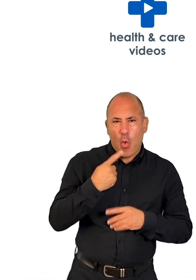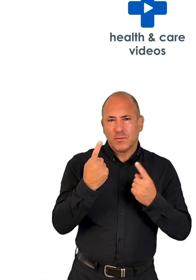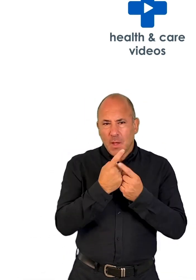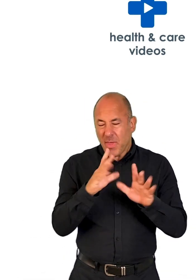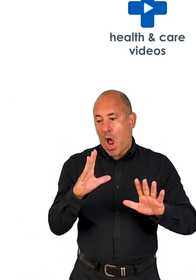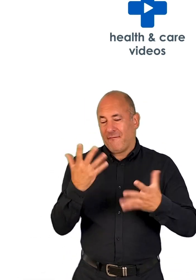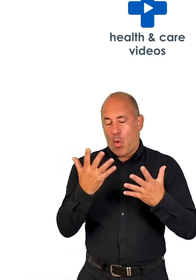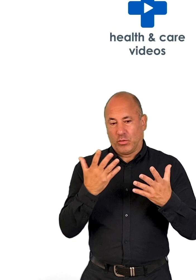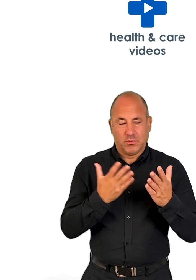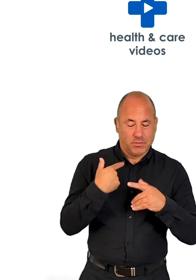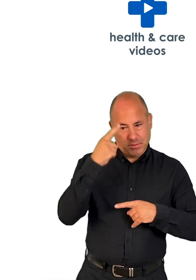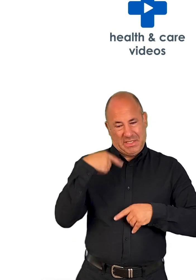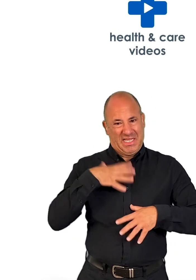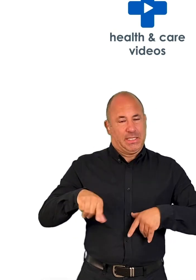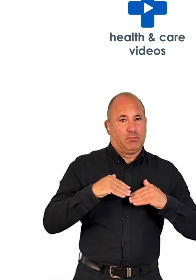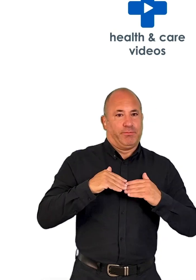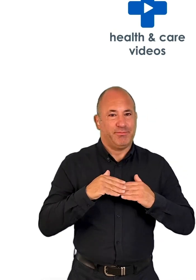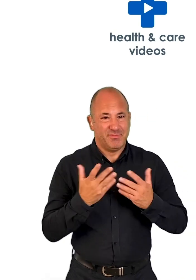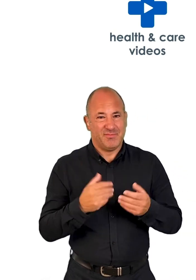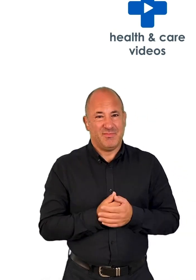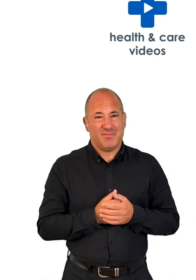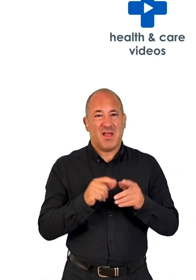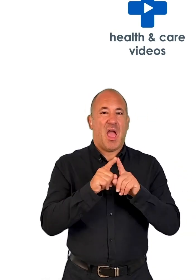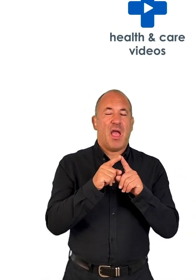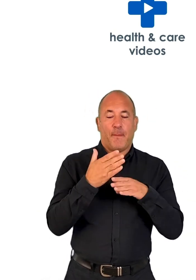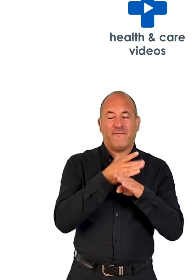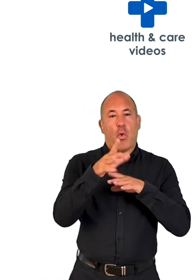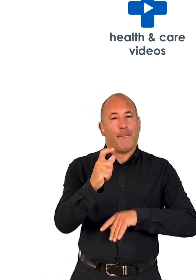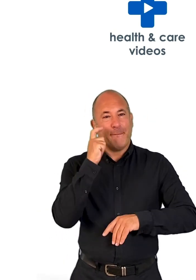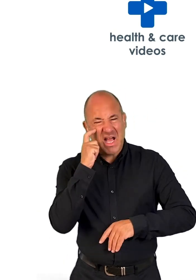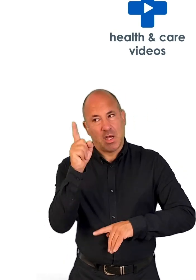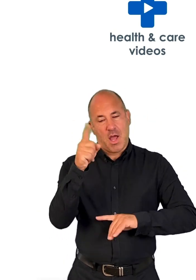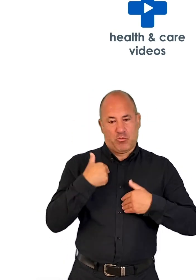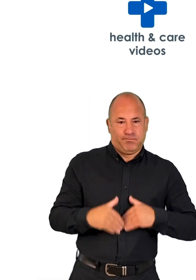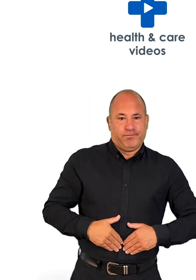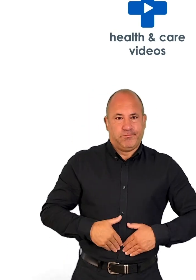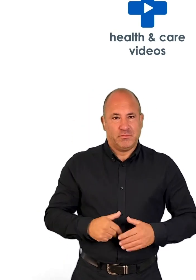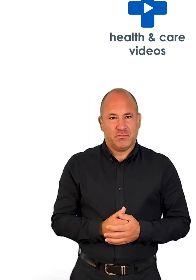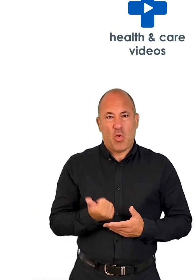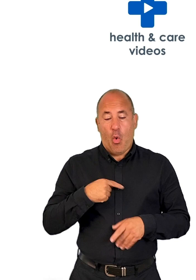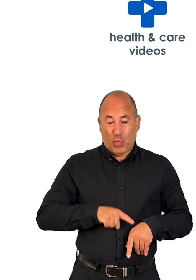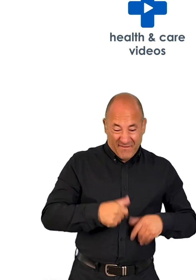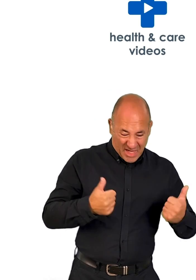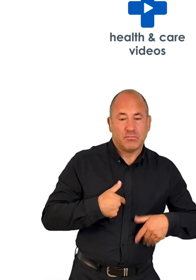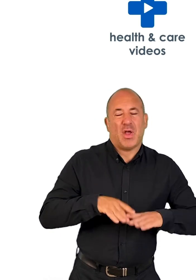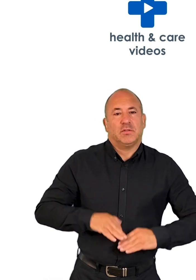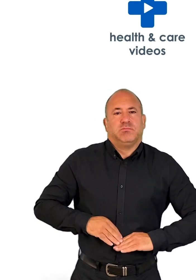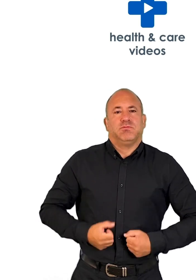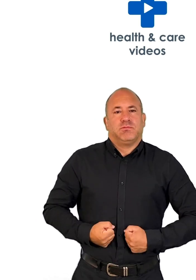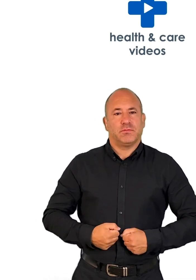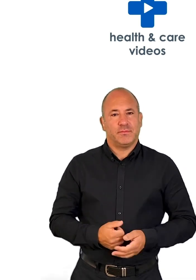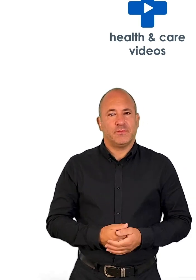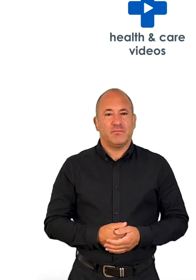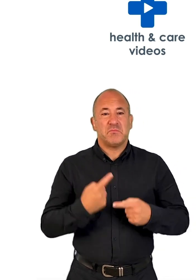to give yourself reminders or cues to perform the exercises throughout the day. For example, before you go to bed or after